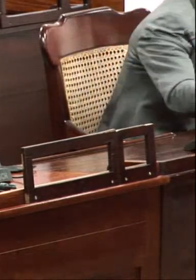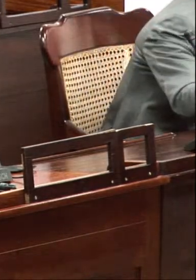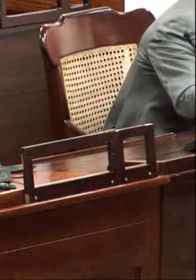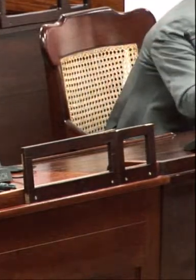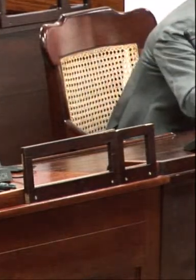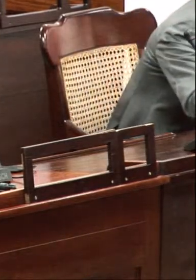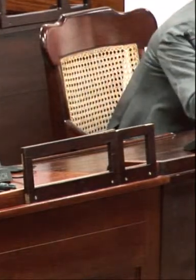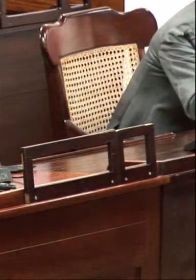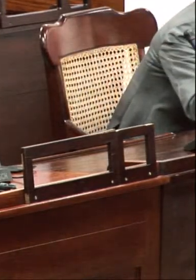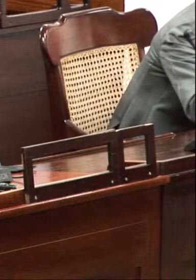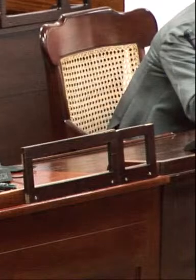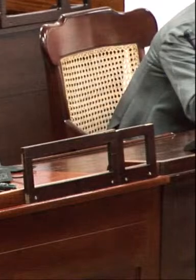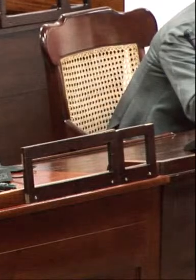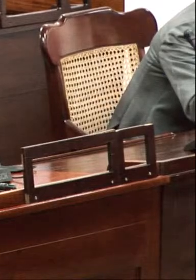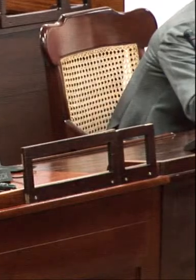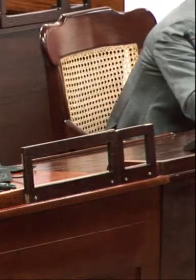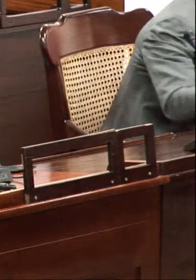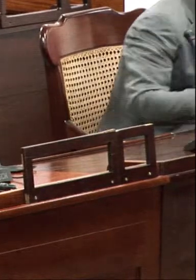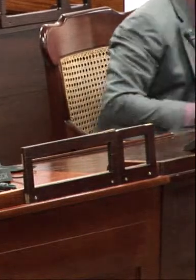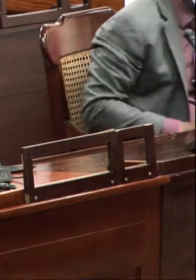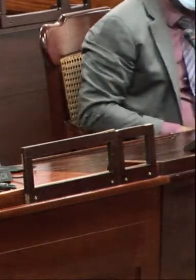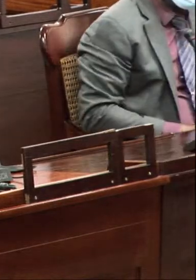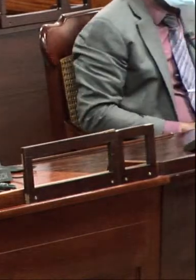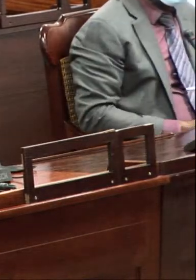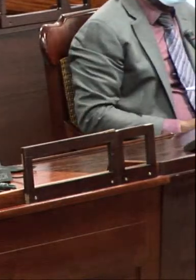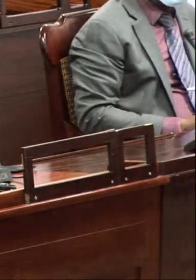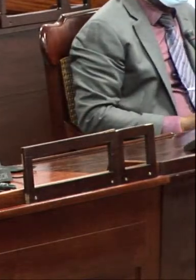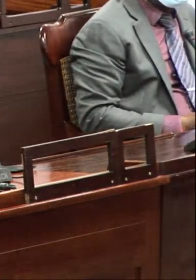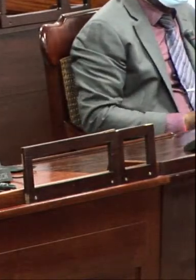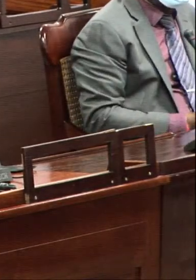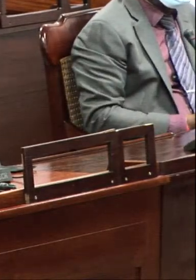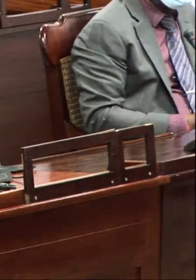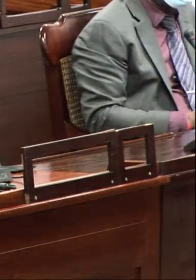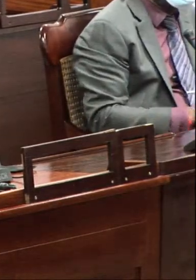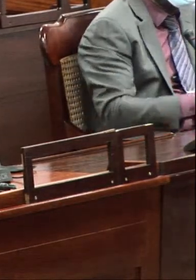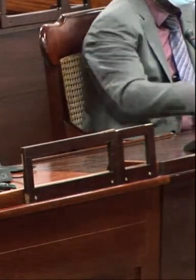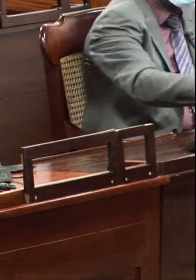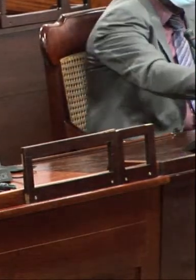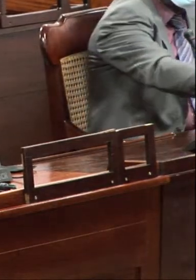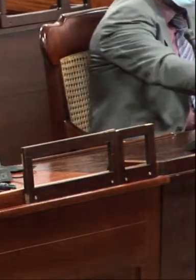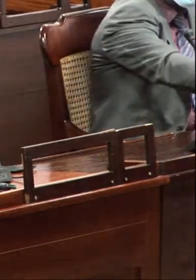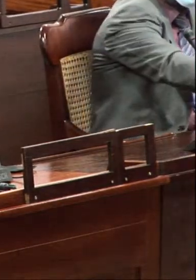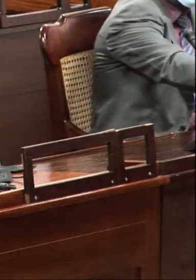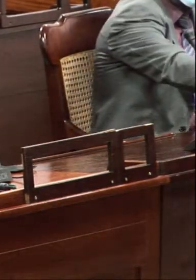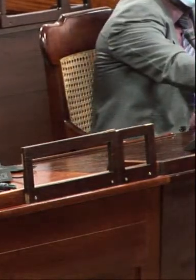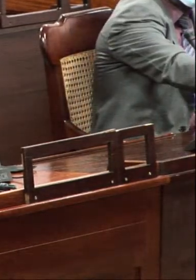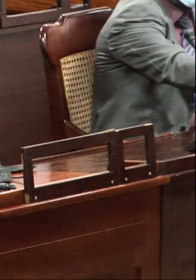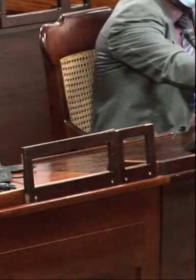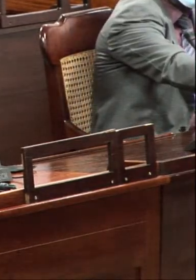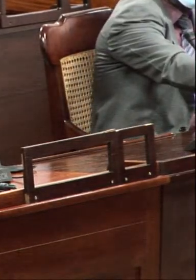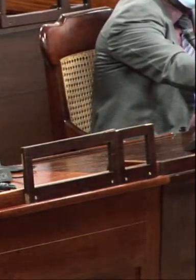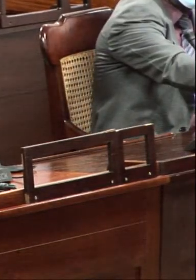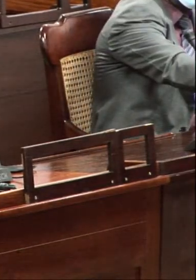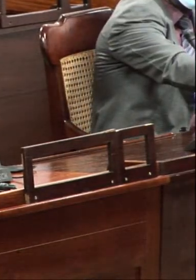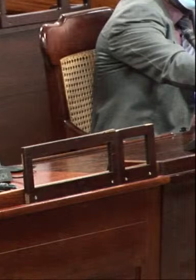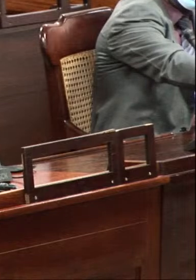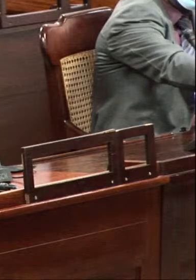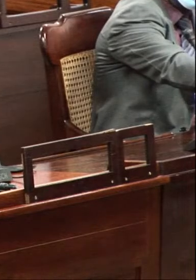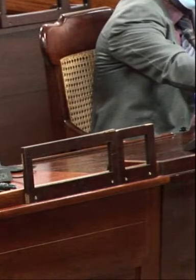energy sector, is able to provide for this entire